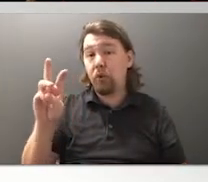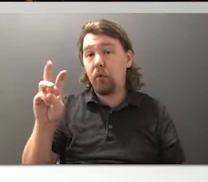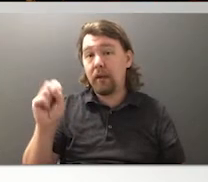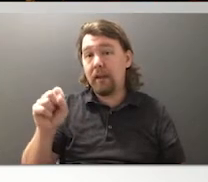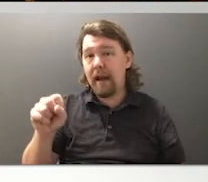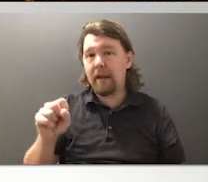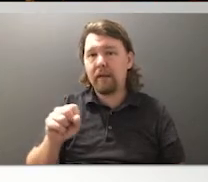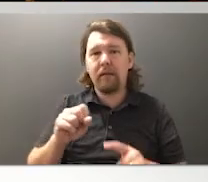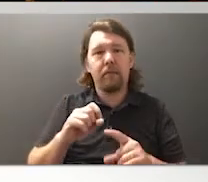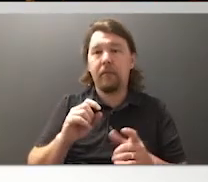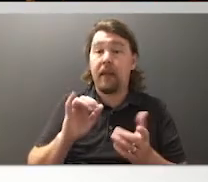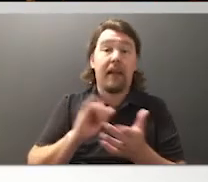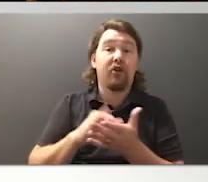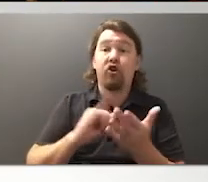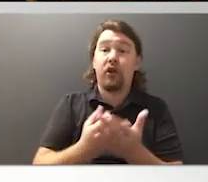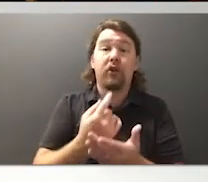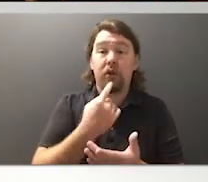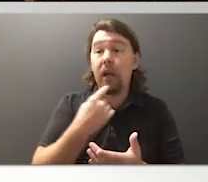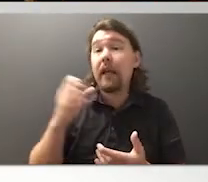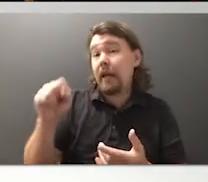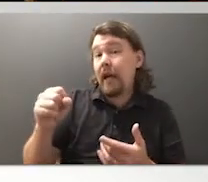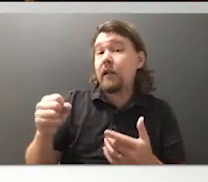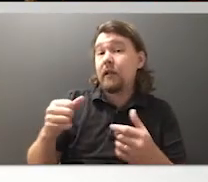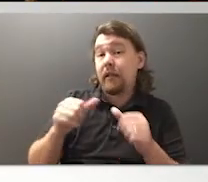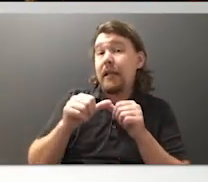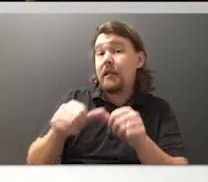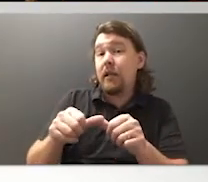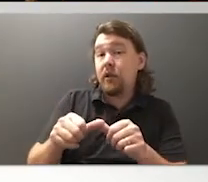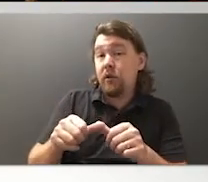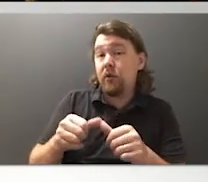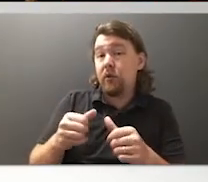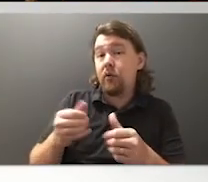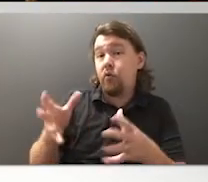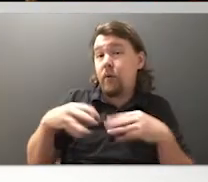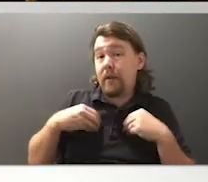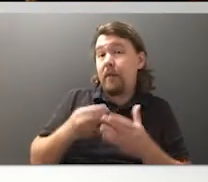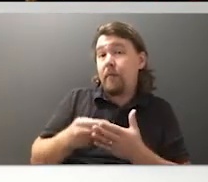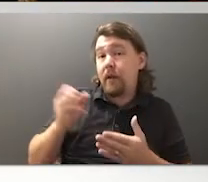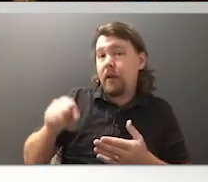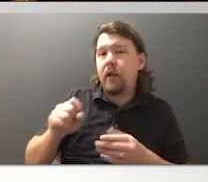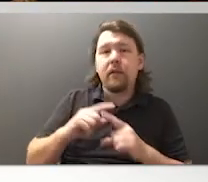continue to receive the money, but you don't have to qualify again.